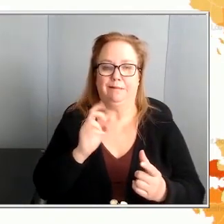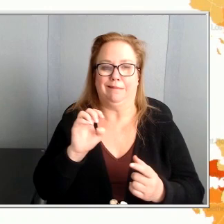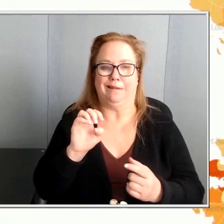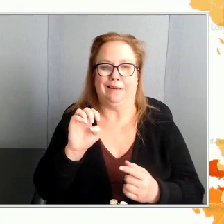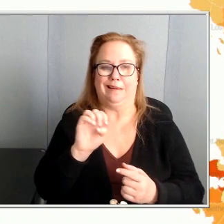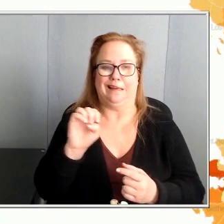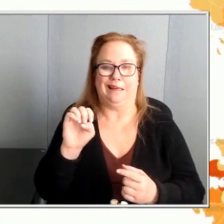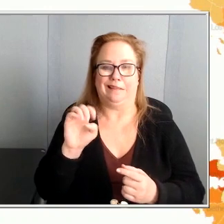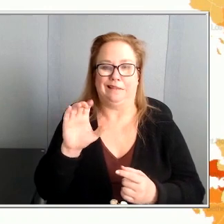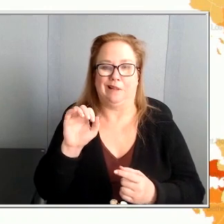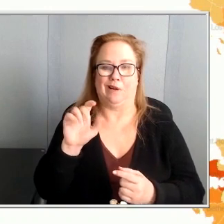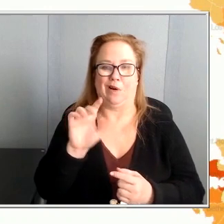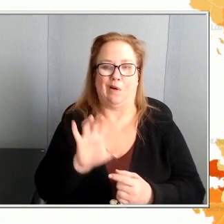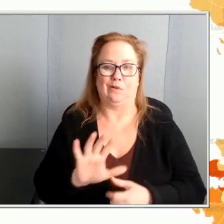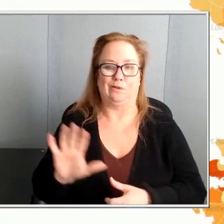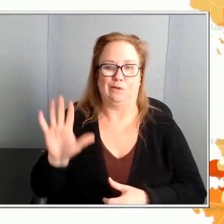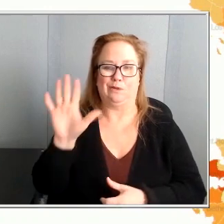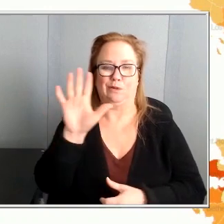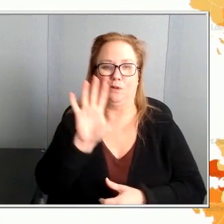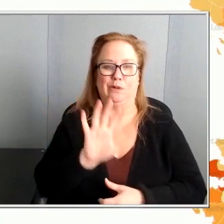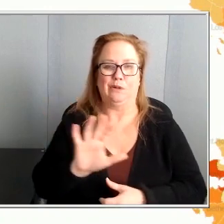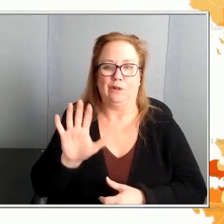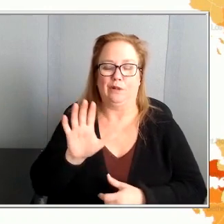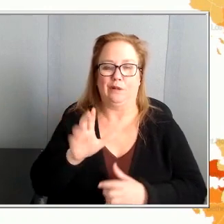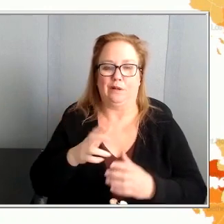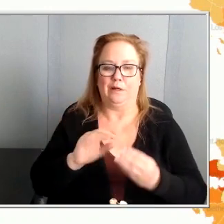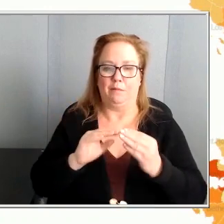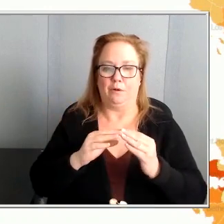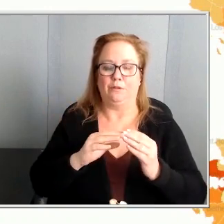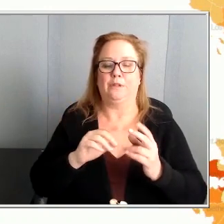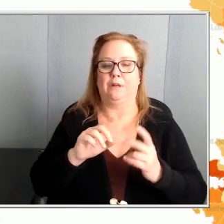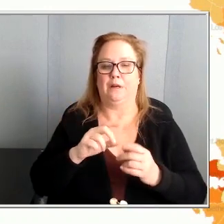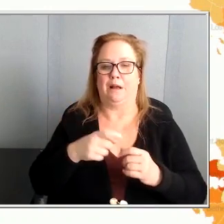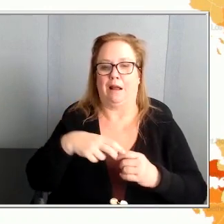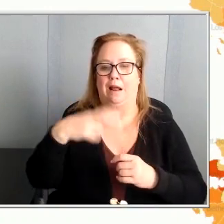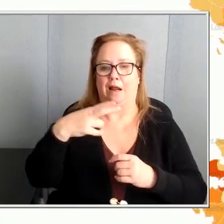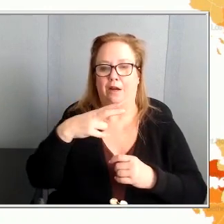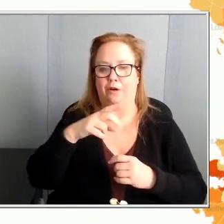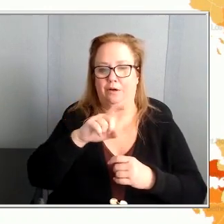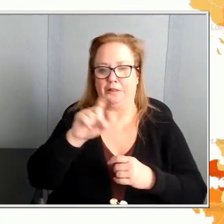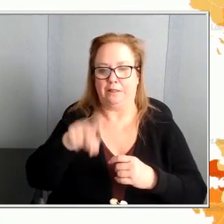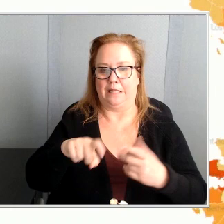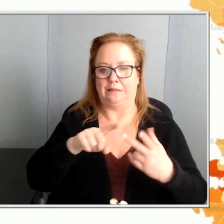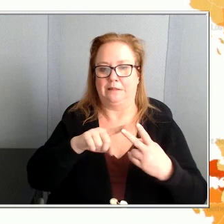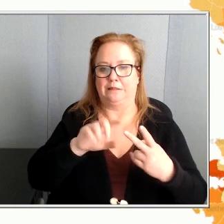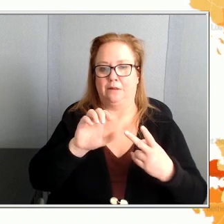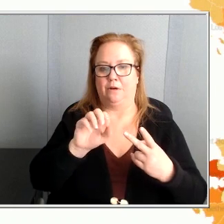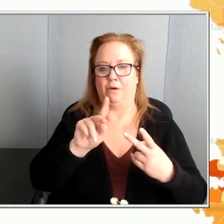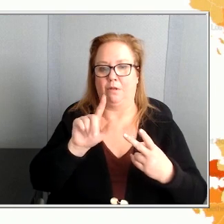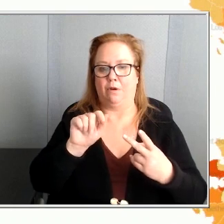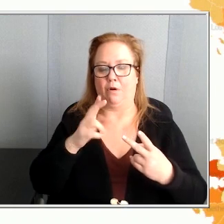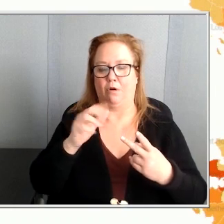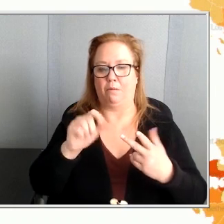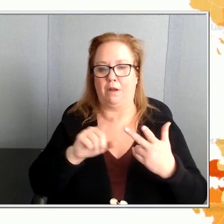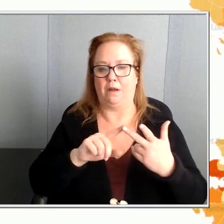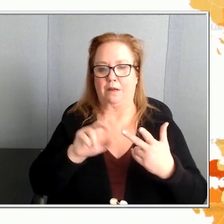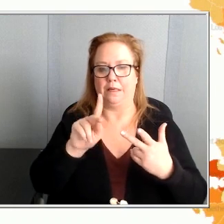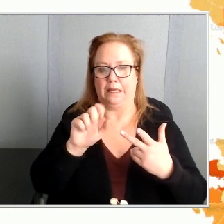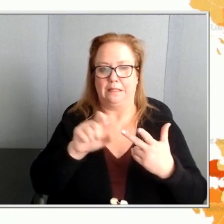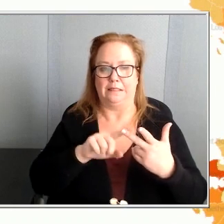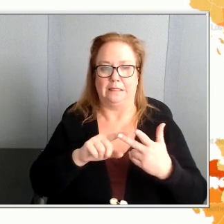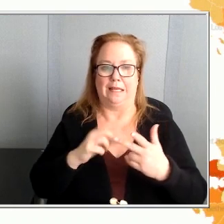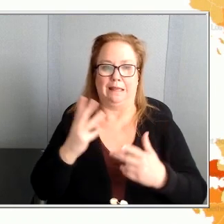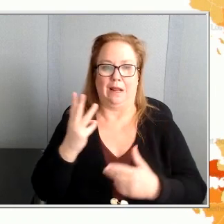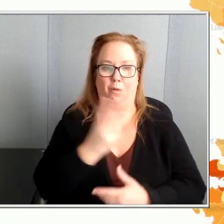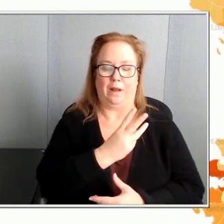in the mid-Atlantic eastern seaboard, and in Texas, Oklahoma, and parts of Kansas, and then another one out west. These are the big outbreaks we have right